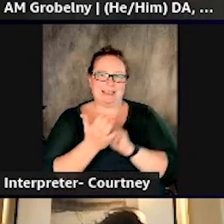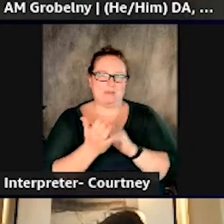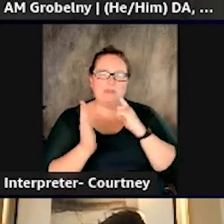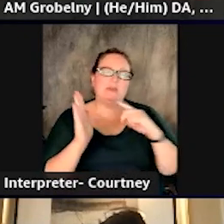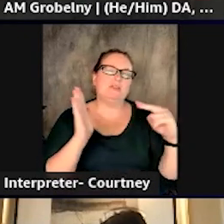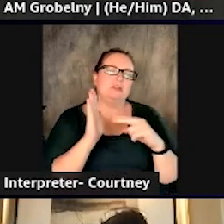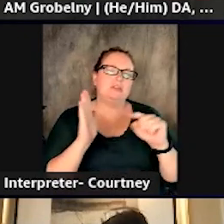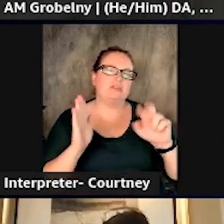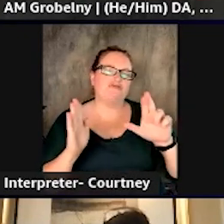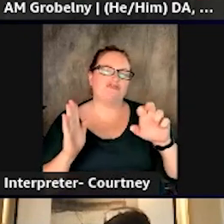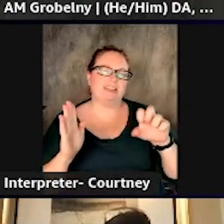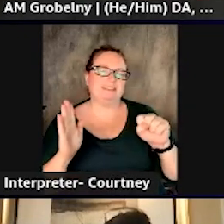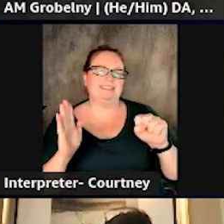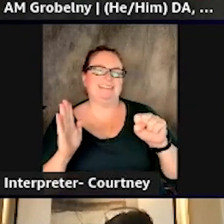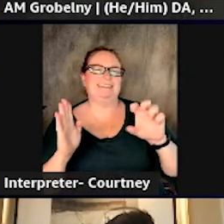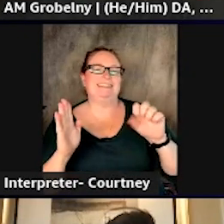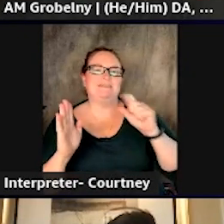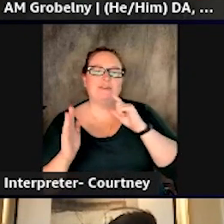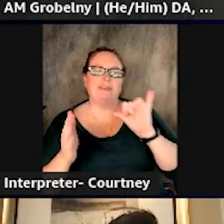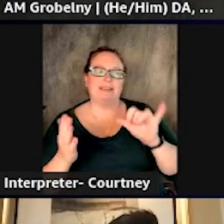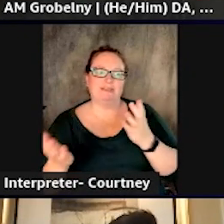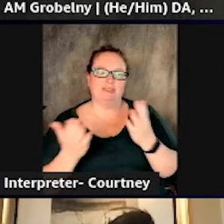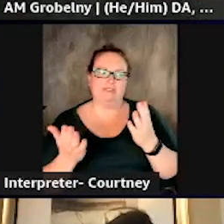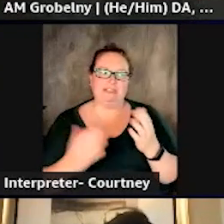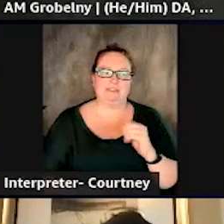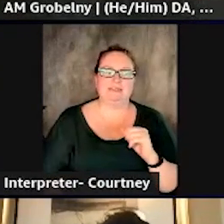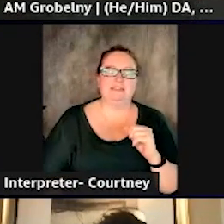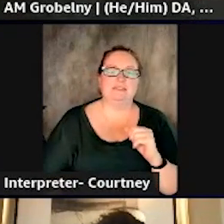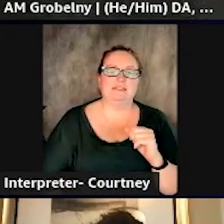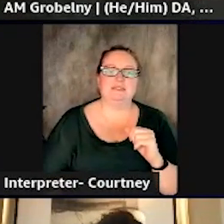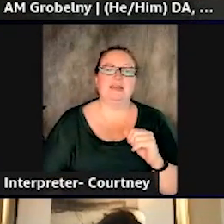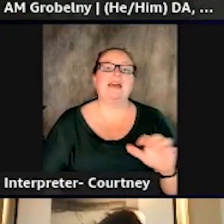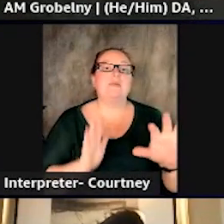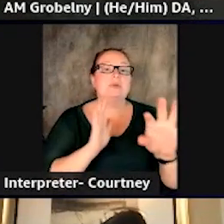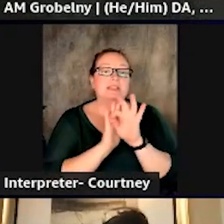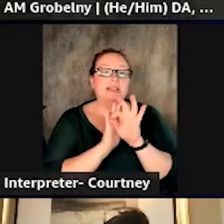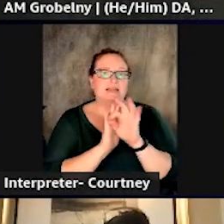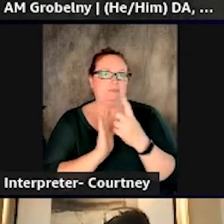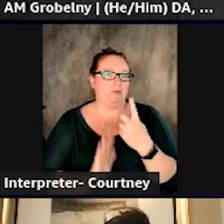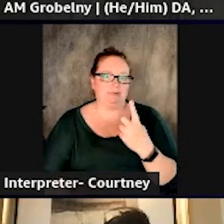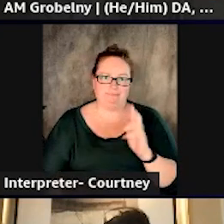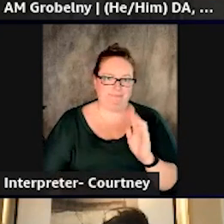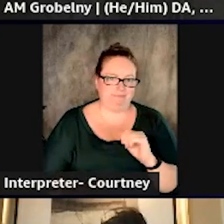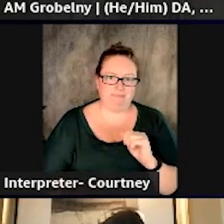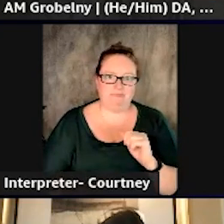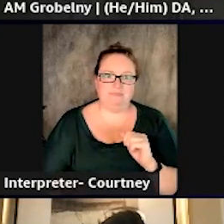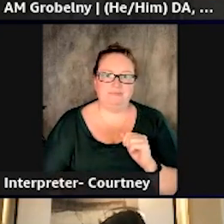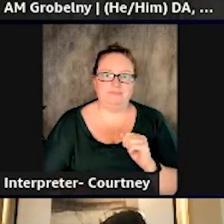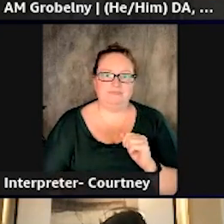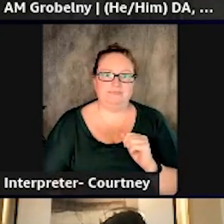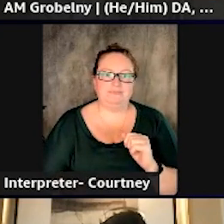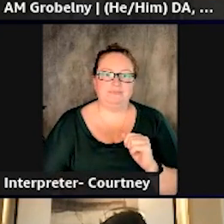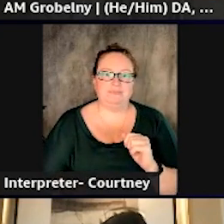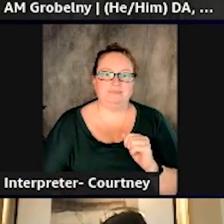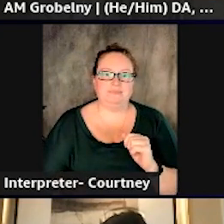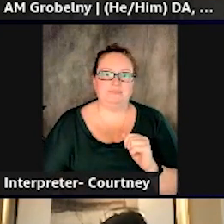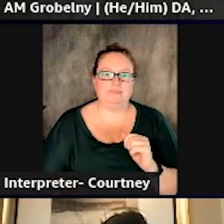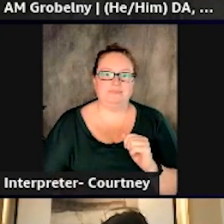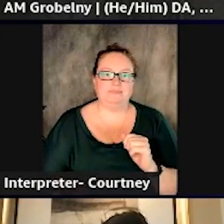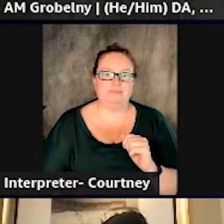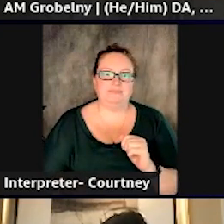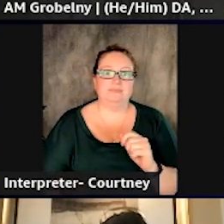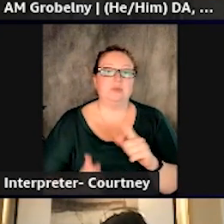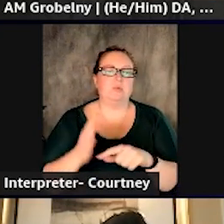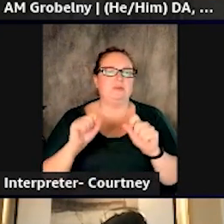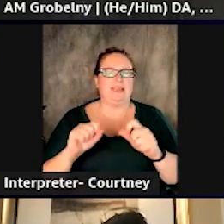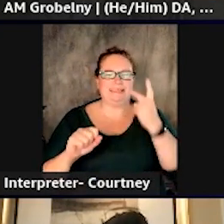that service. I'm just going to select one of these. And what you can see, I'm going to collapse them so it's a little